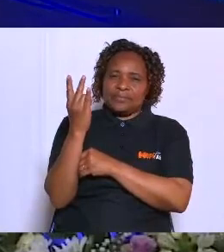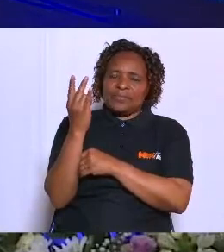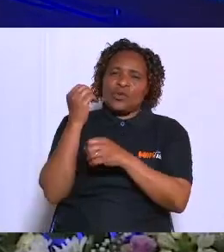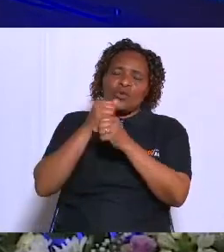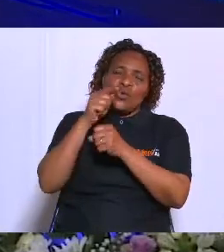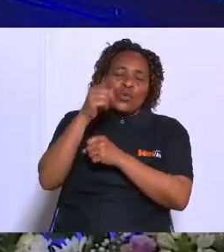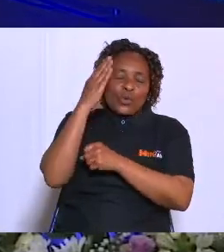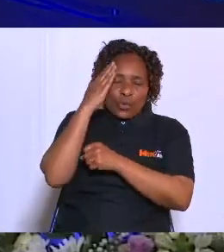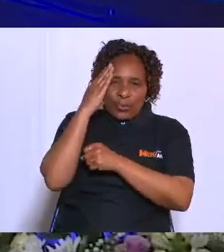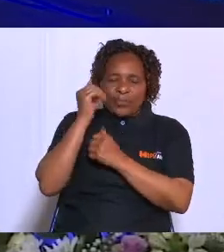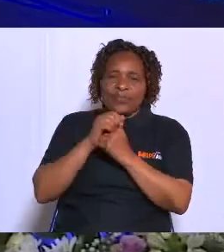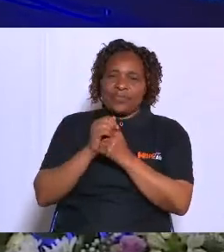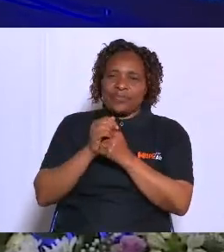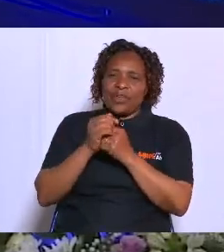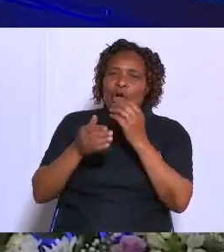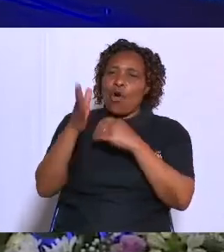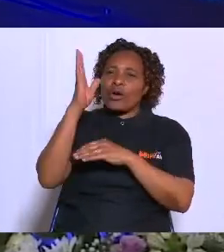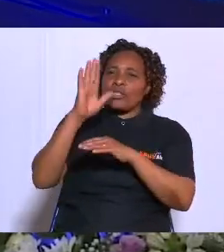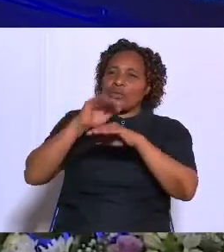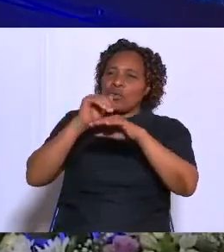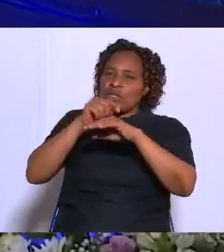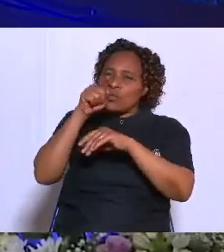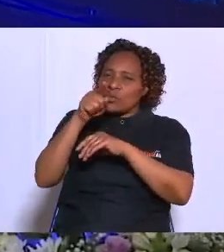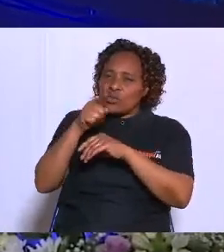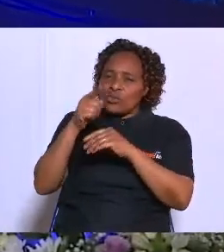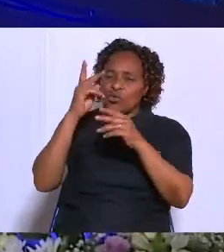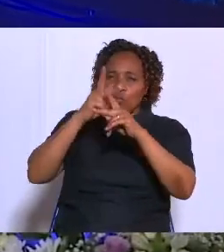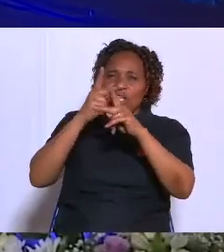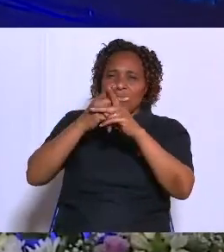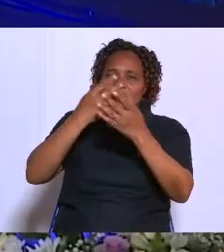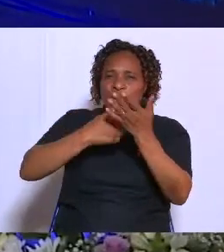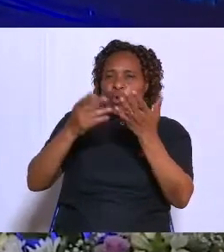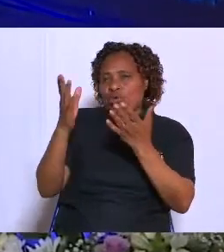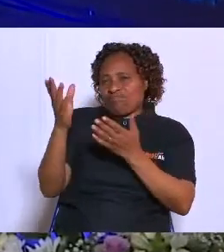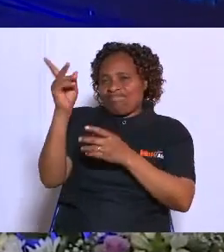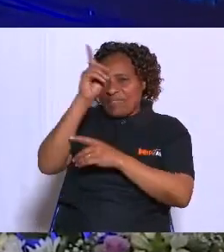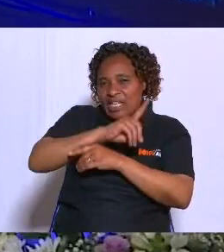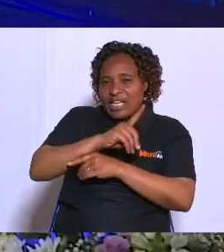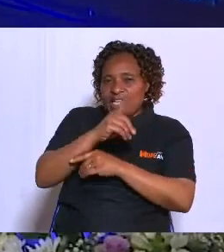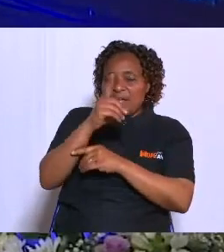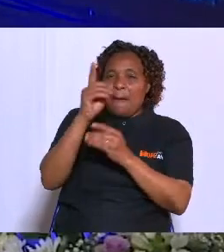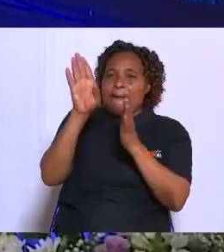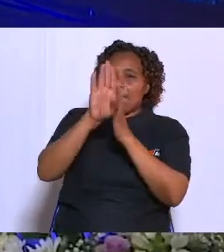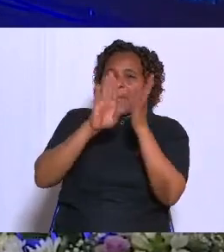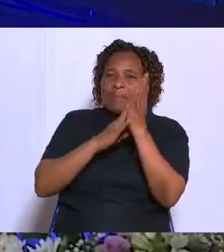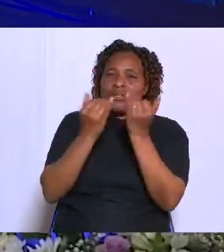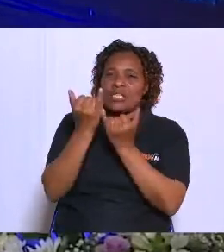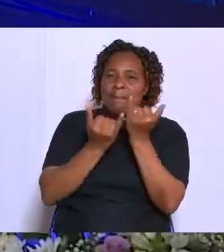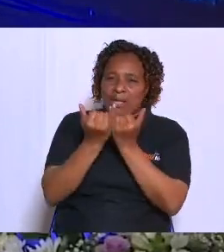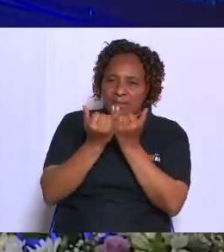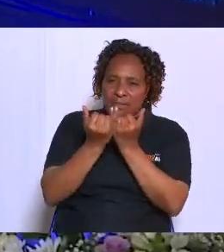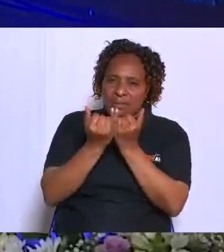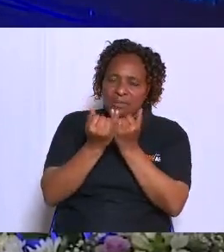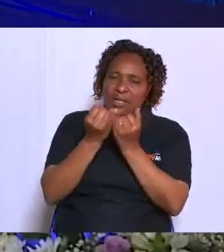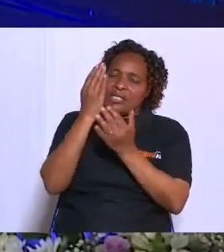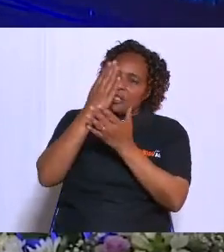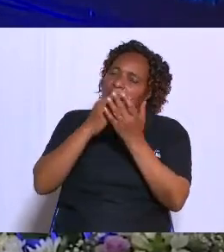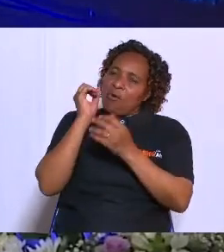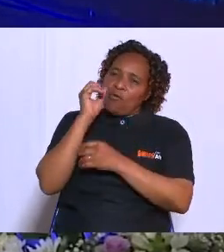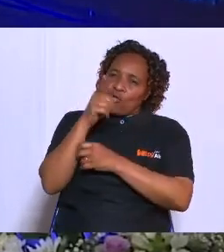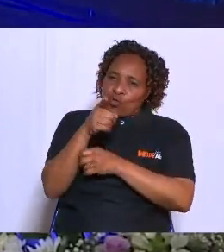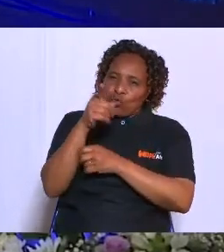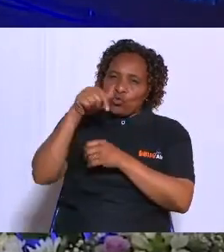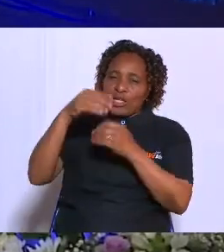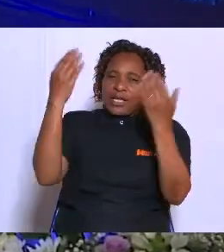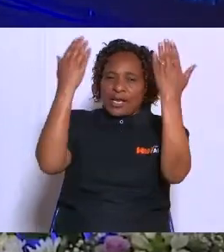you know that God's calling you to keep that holy day the Bible Sabbath but there are some of you tonight